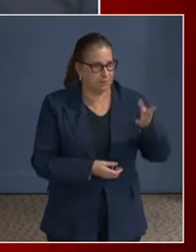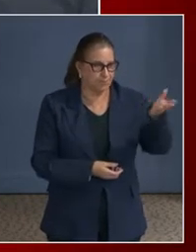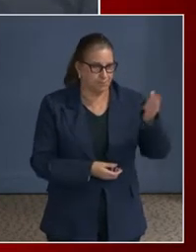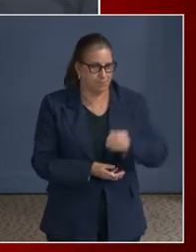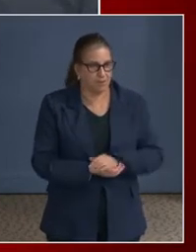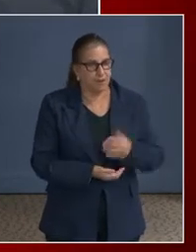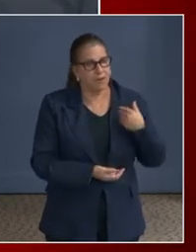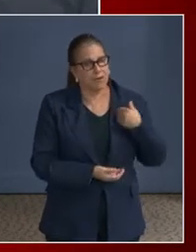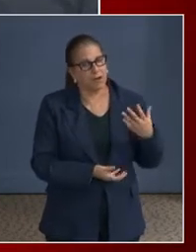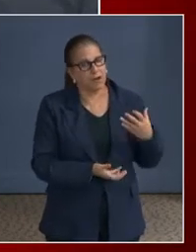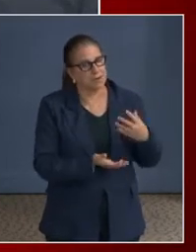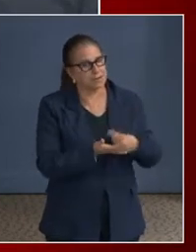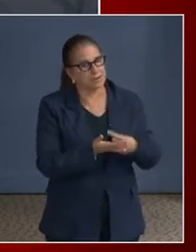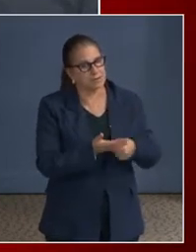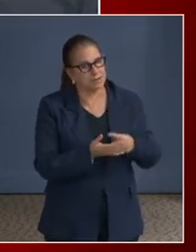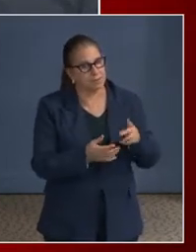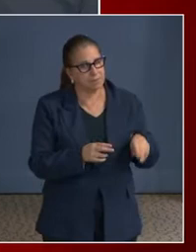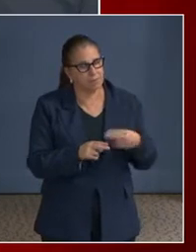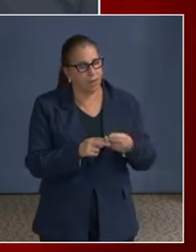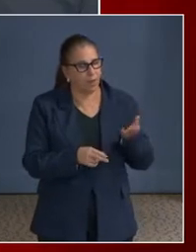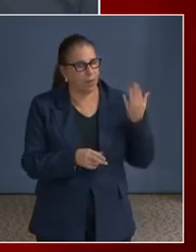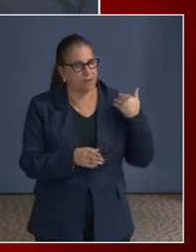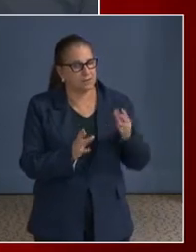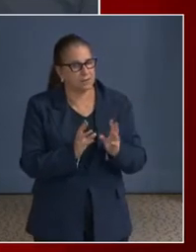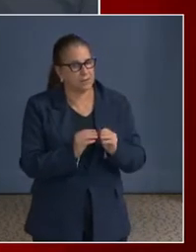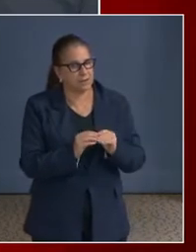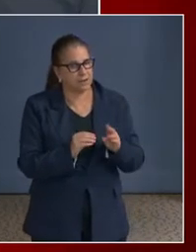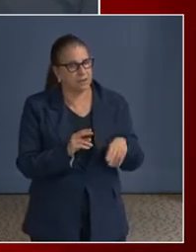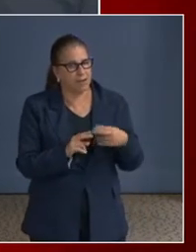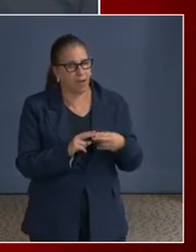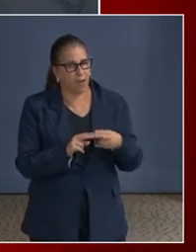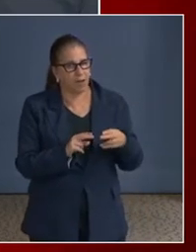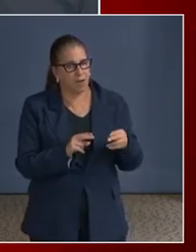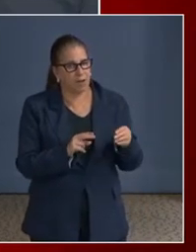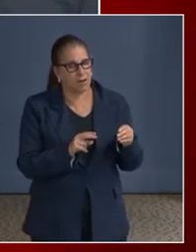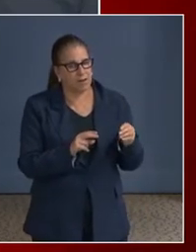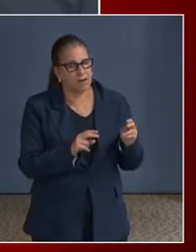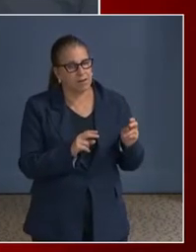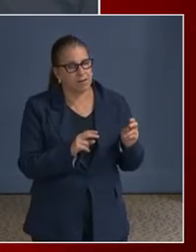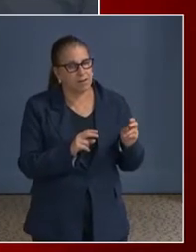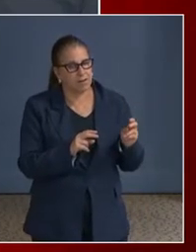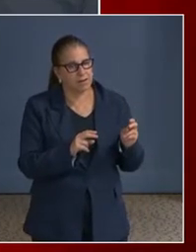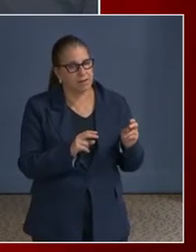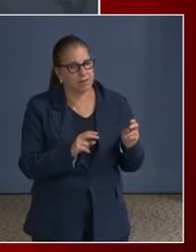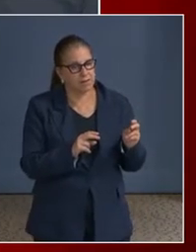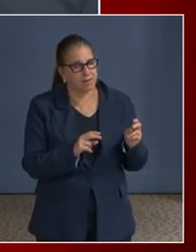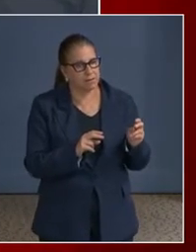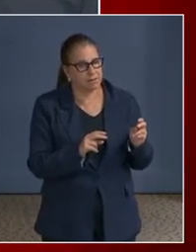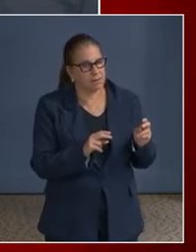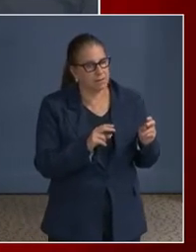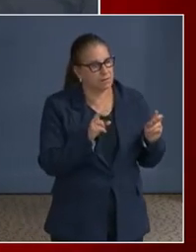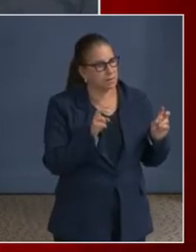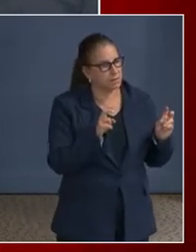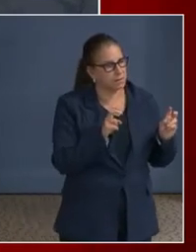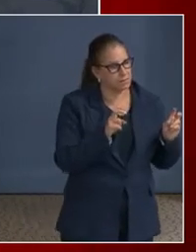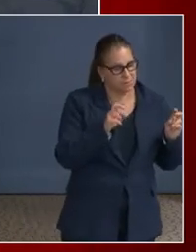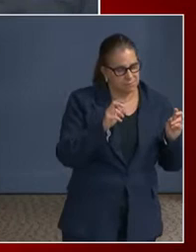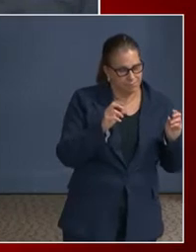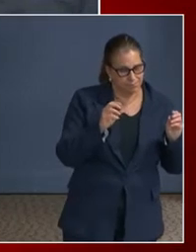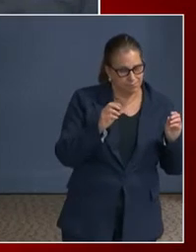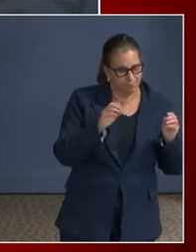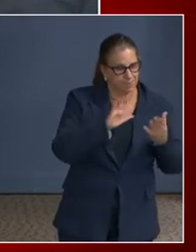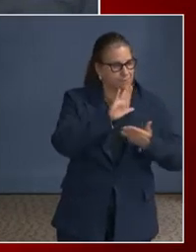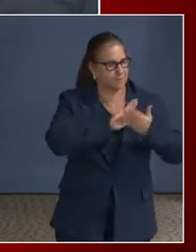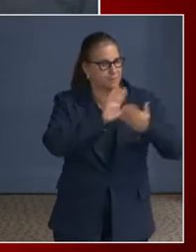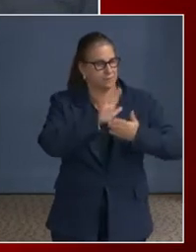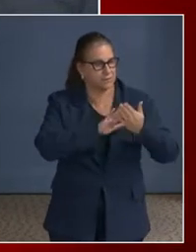last news conference about wanting to move into in-person instruction sooner than later. Yeah. With regards to concerns raised by